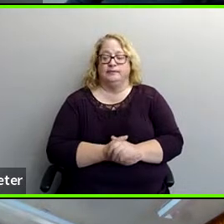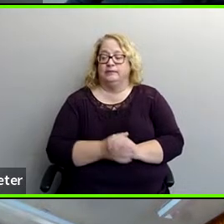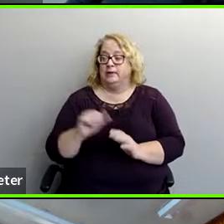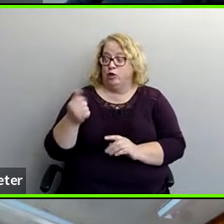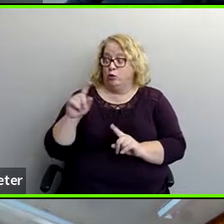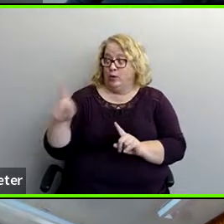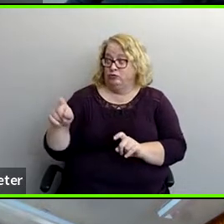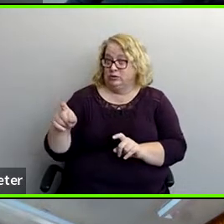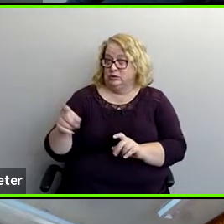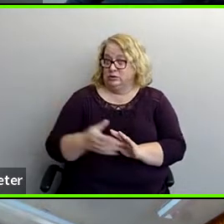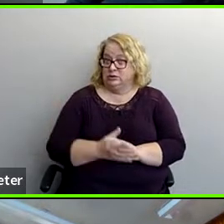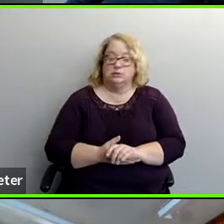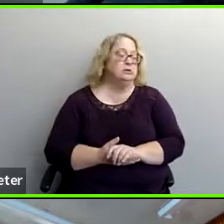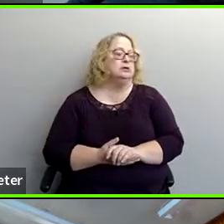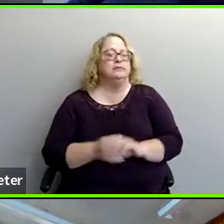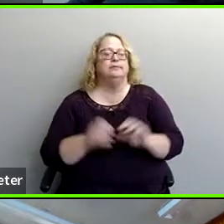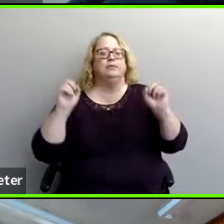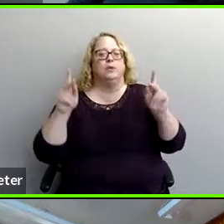Any other questions?